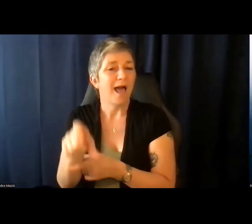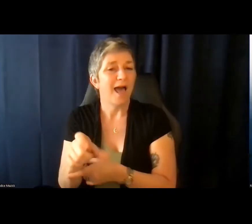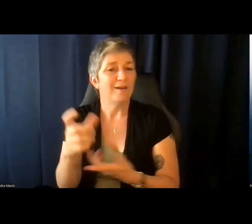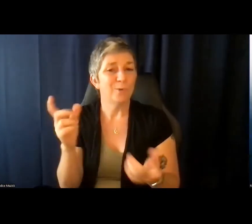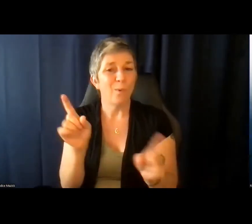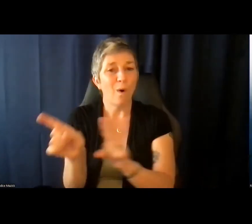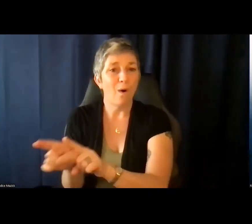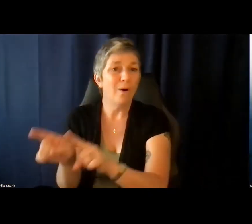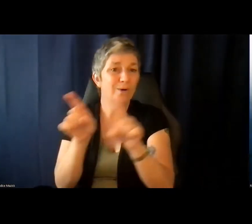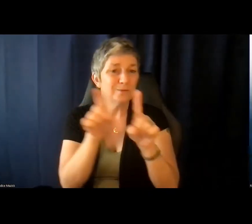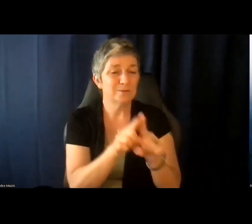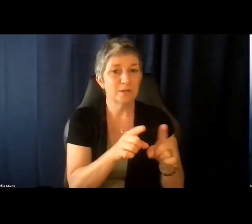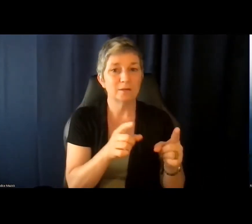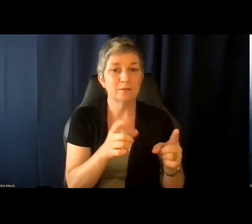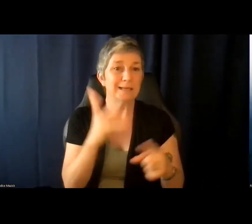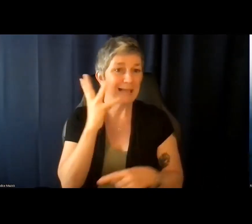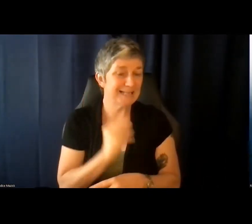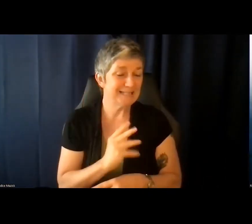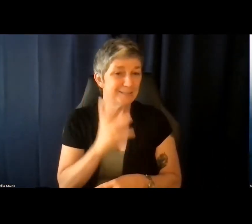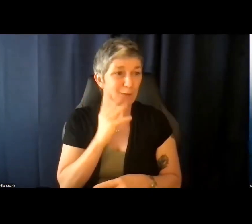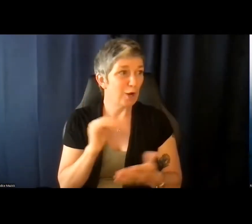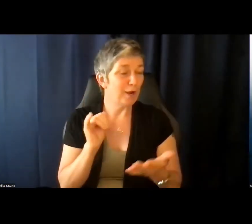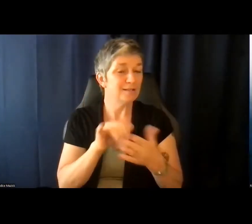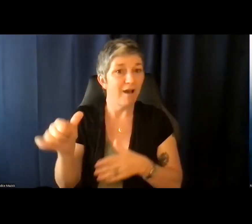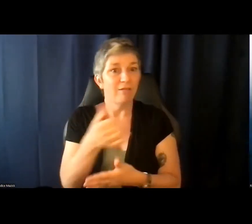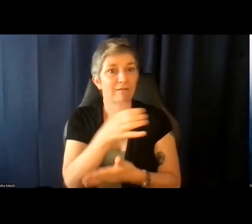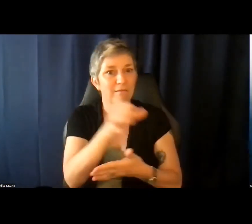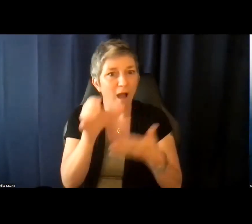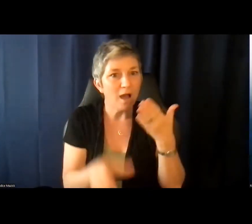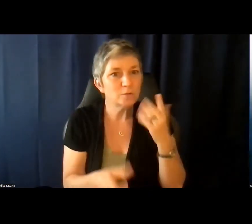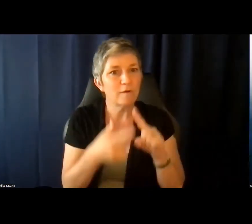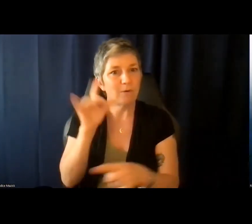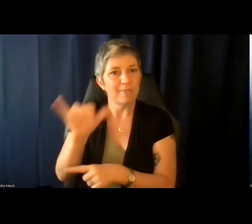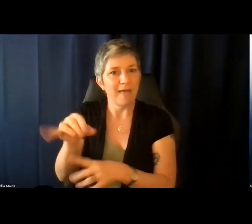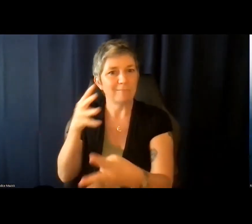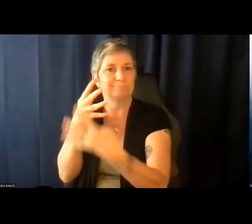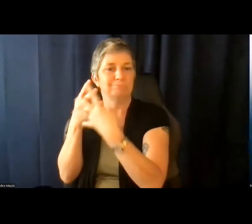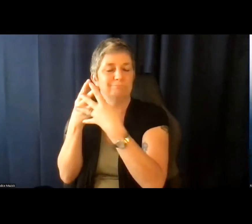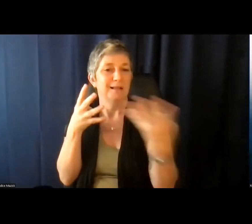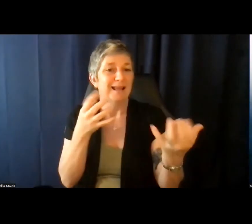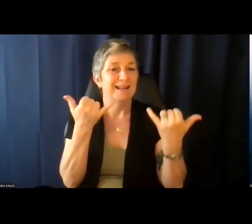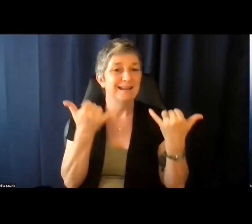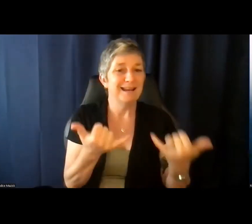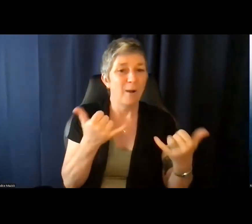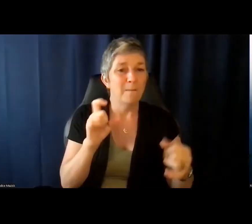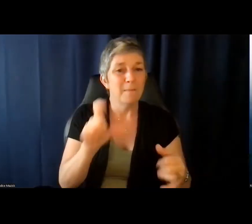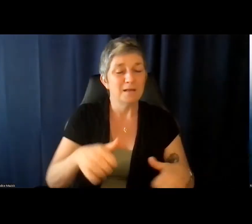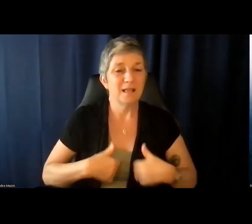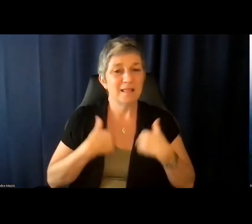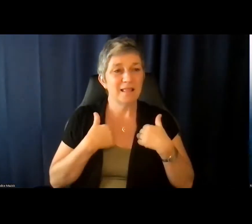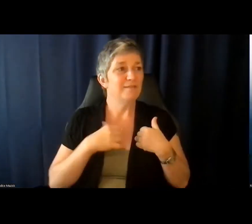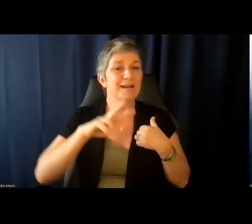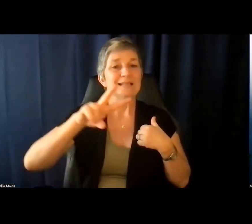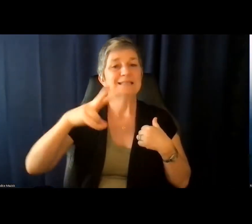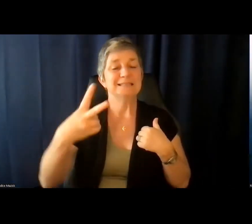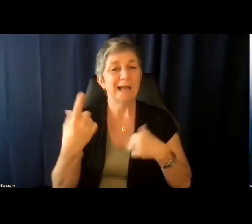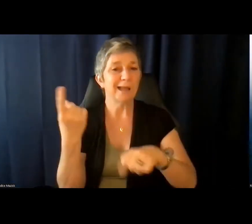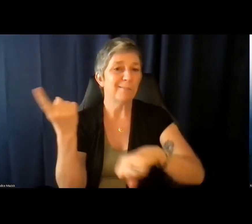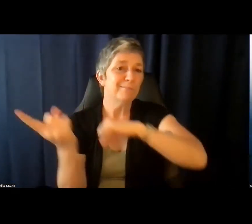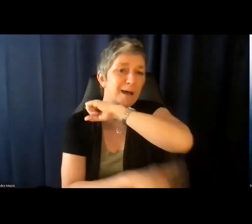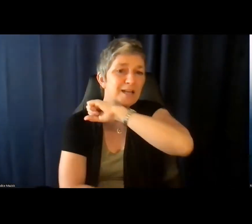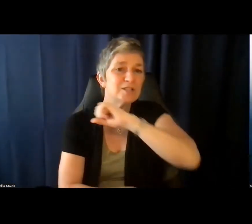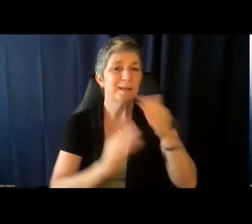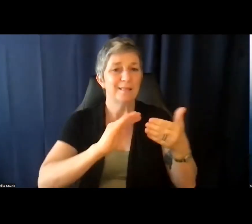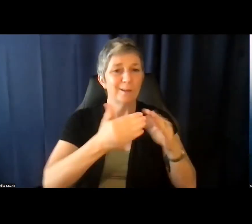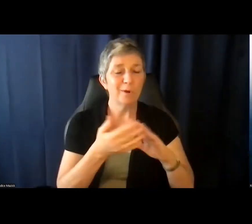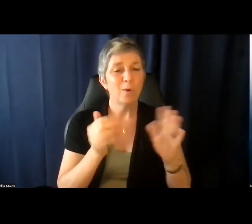also experience the collateral consequences of that incarceration, where they end up living a second sentence in the community, where they face